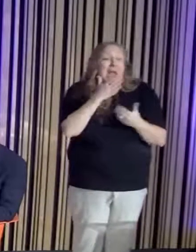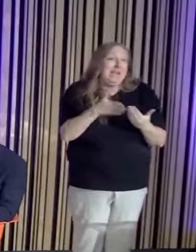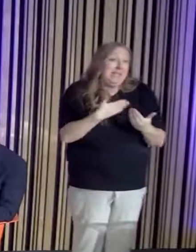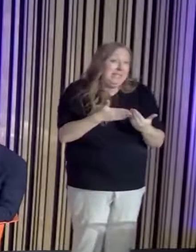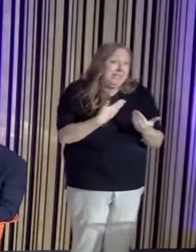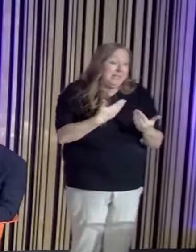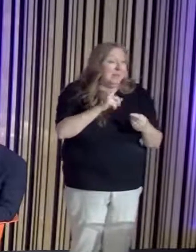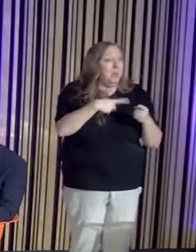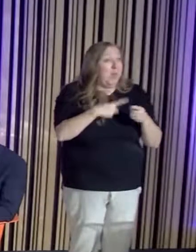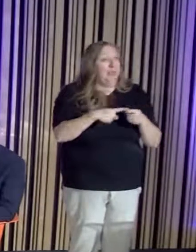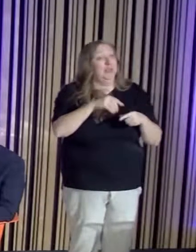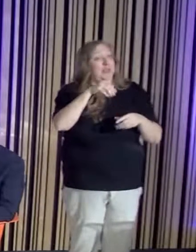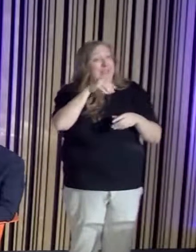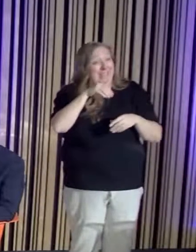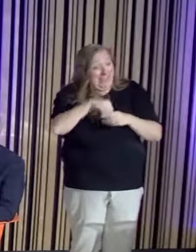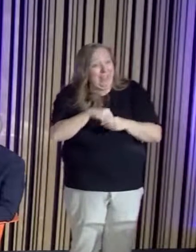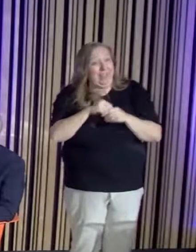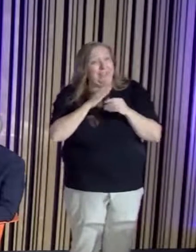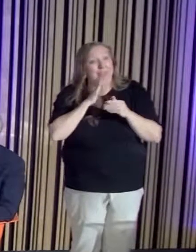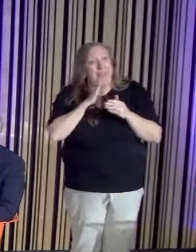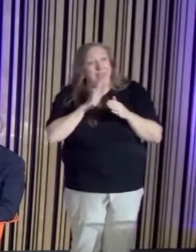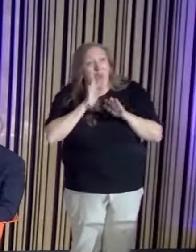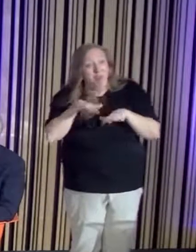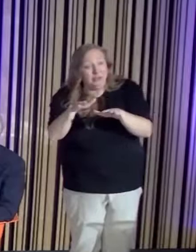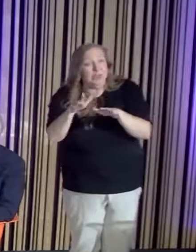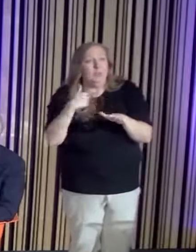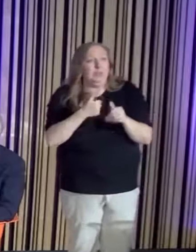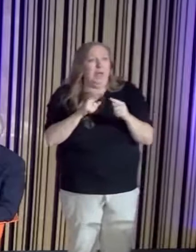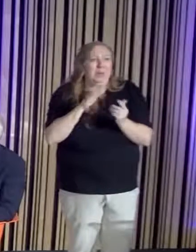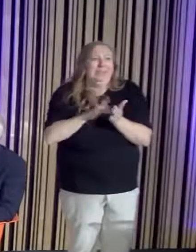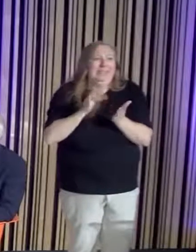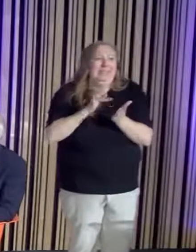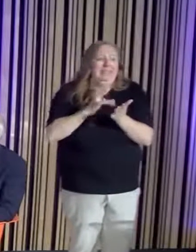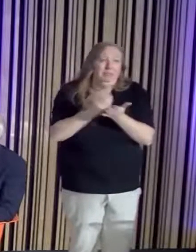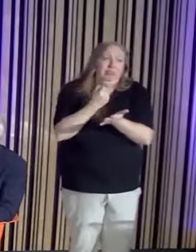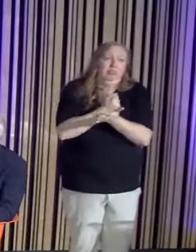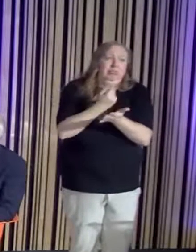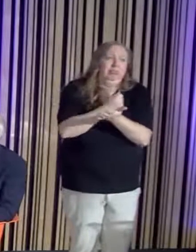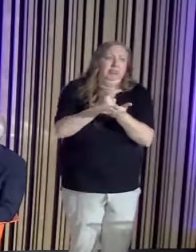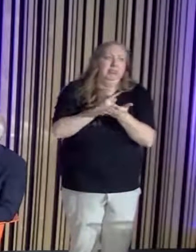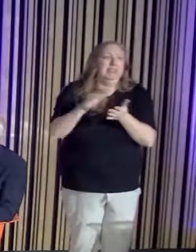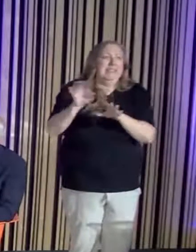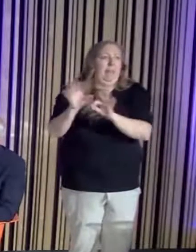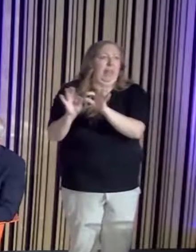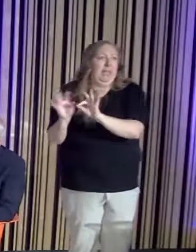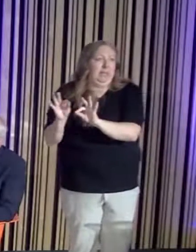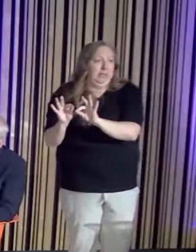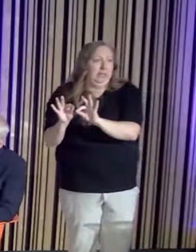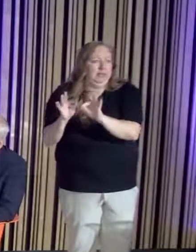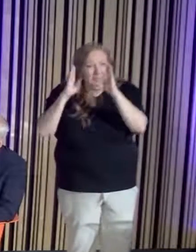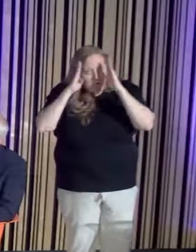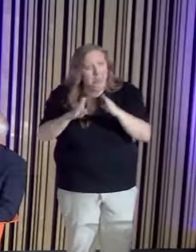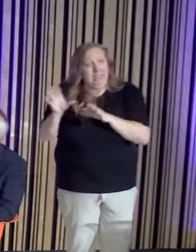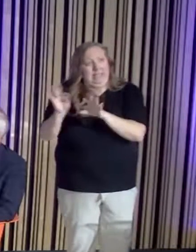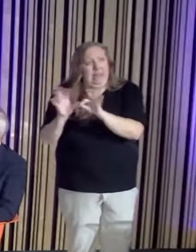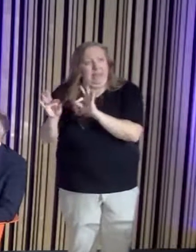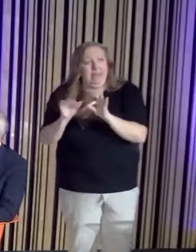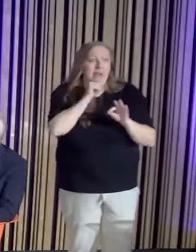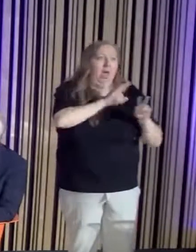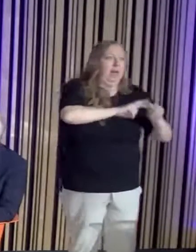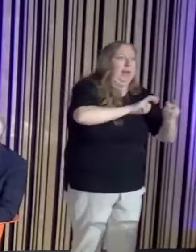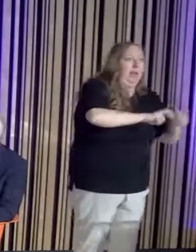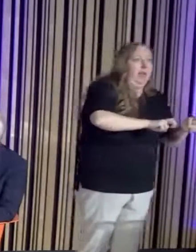the ocean, to maximize the sampling, you are completely nuts. How can we take more and